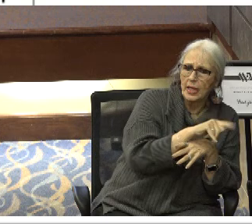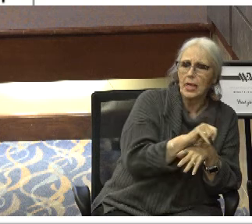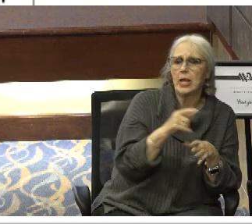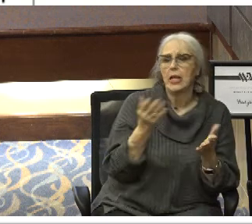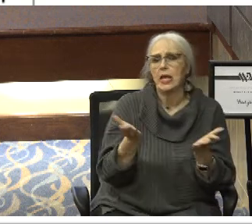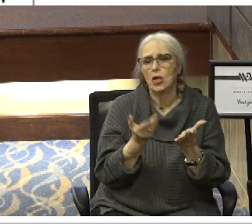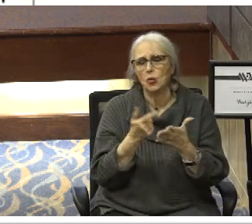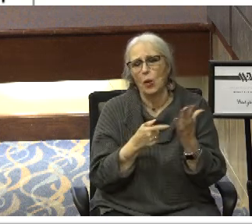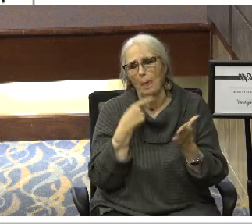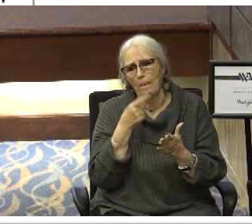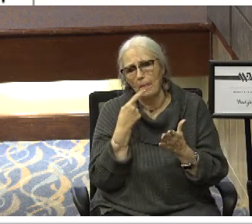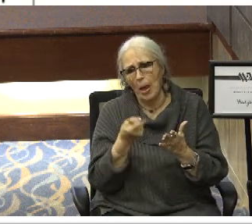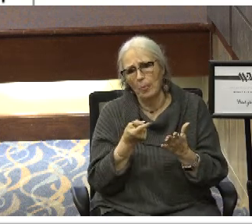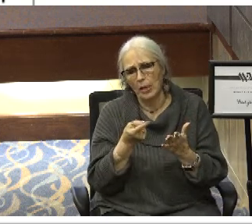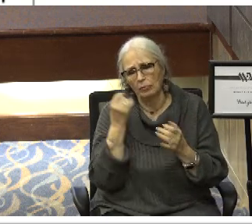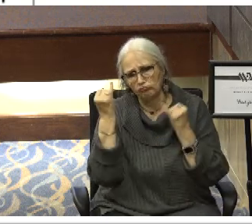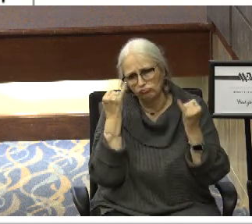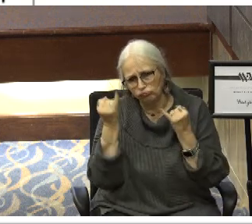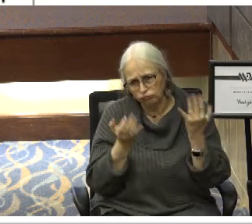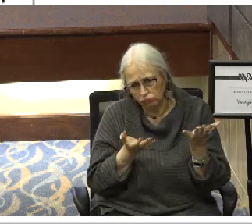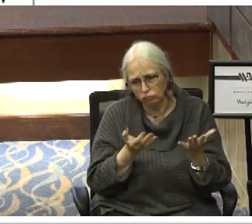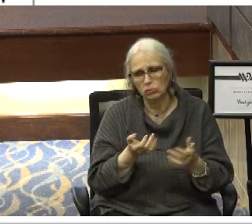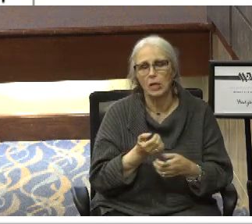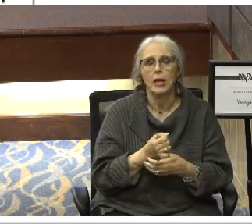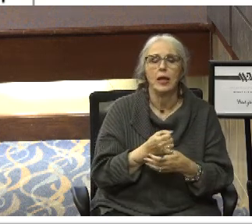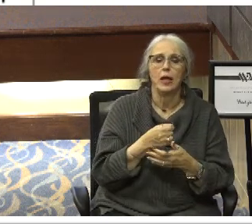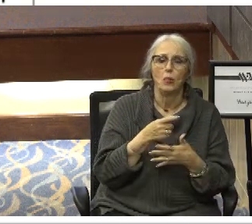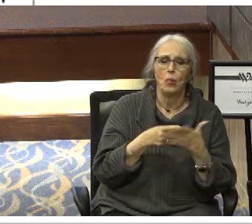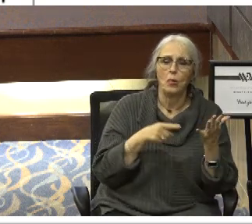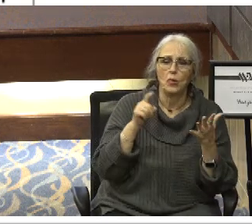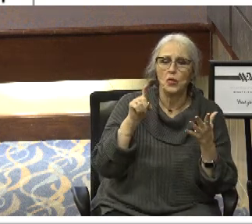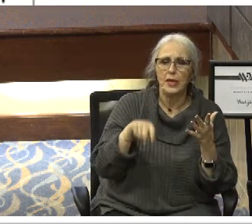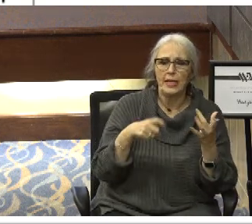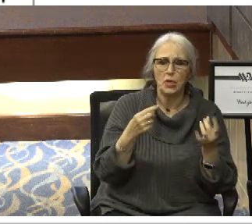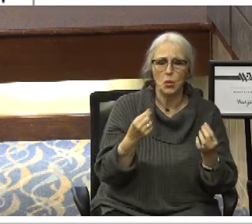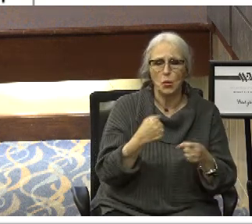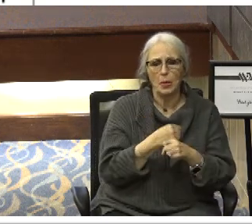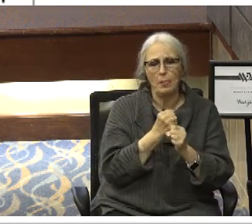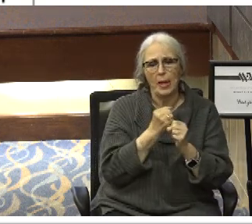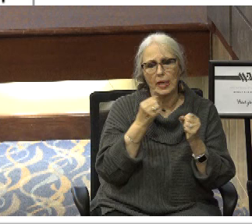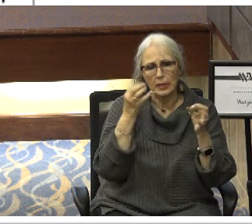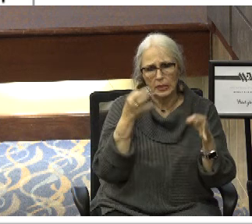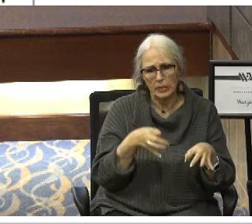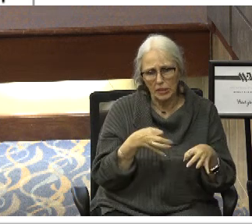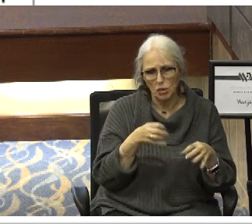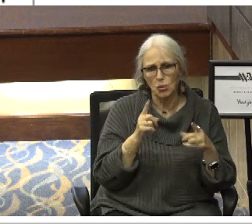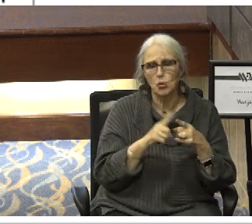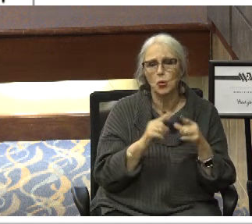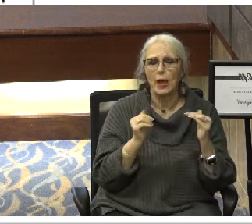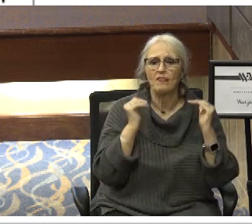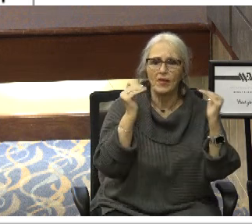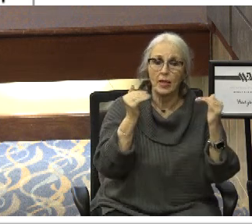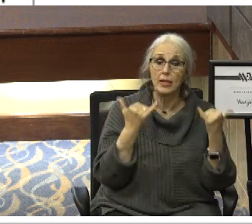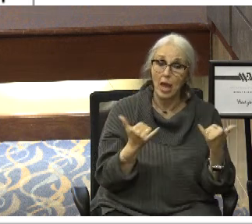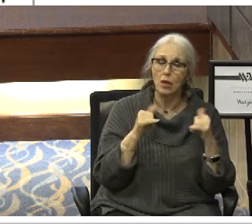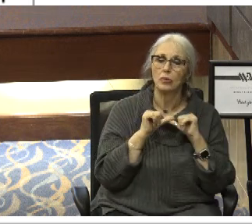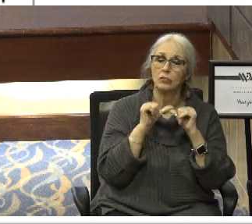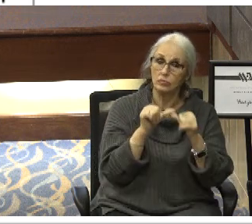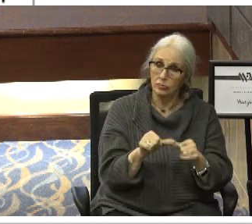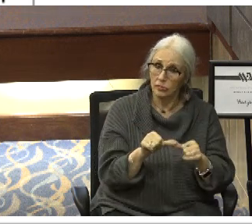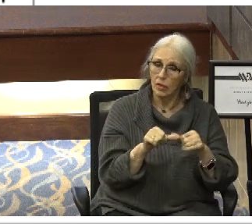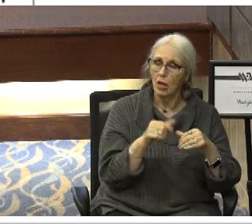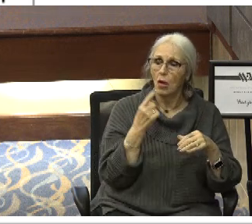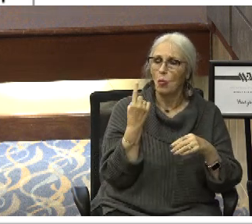for each alternative so that everyone has what they need to do to make a decision on what to advance. And then moving forward, we'll advance one of